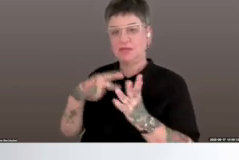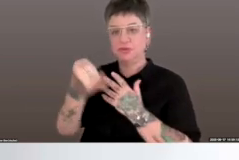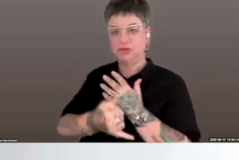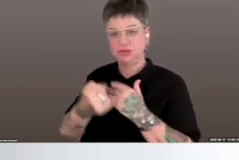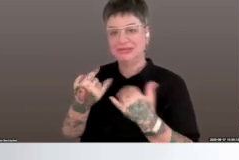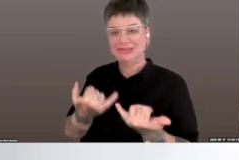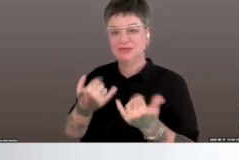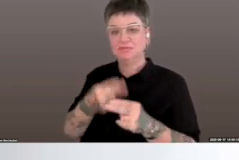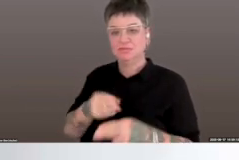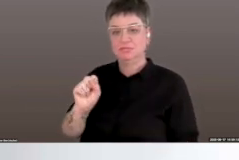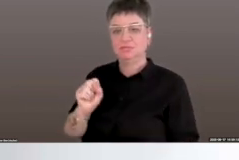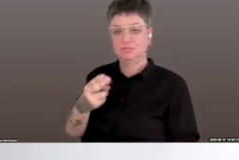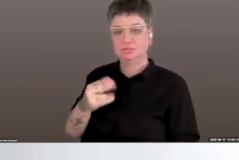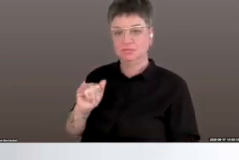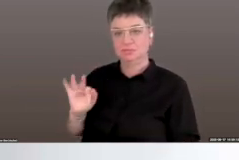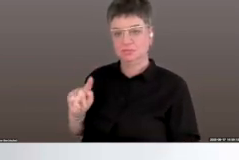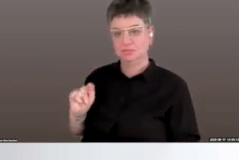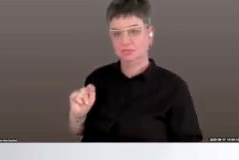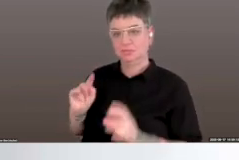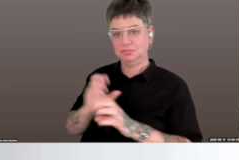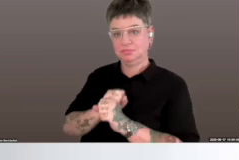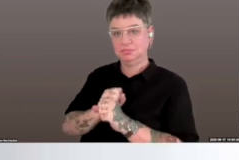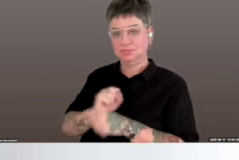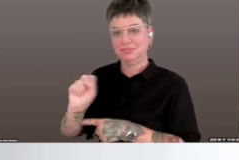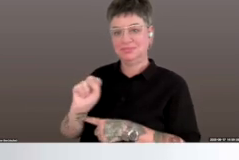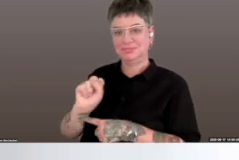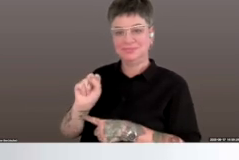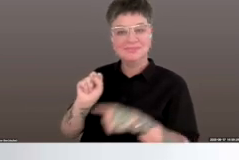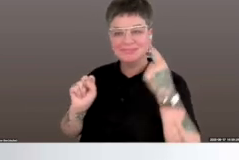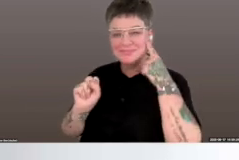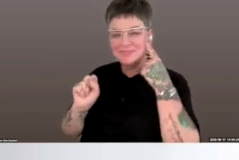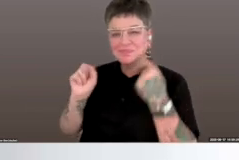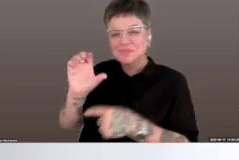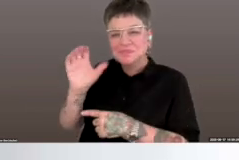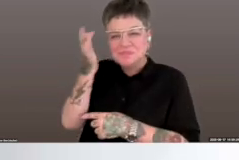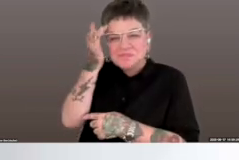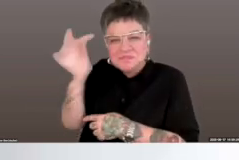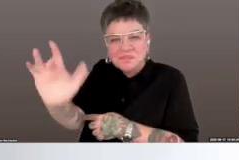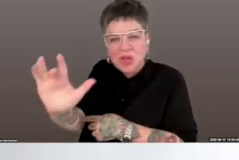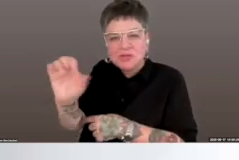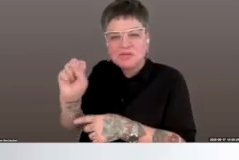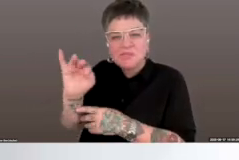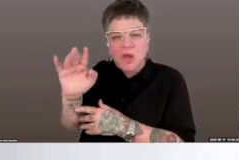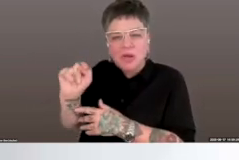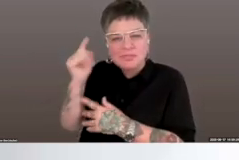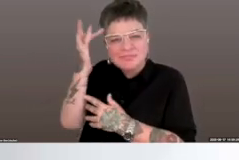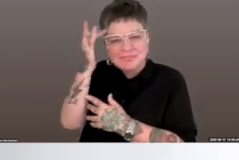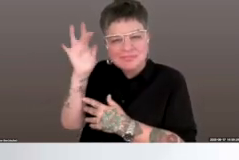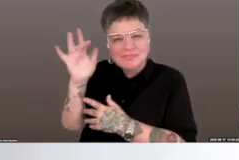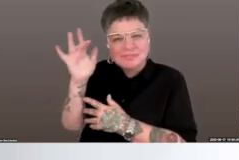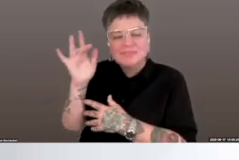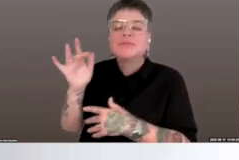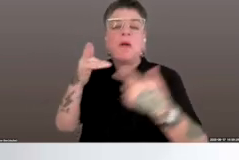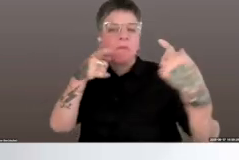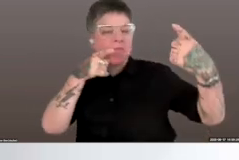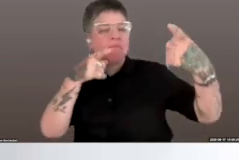called SHIFT, that S could have been SMART as well. That would have been that you would have